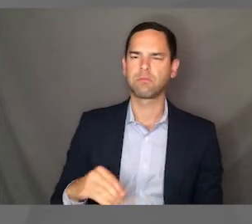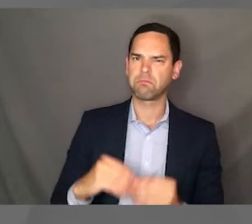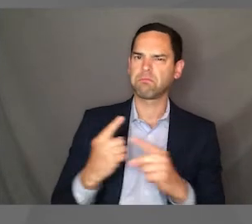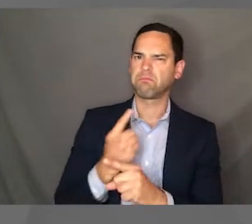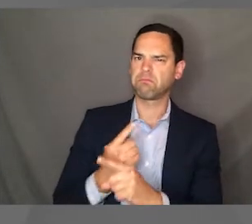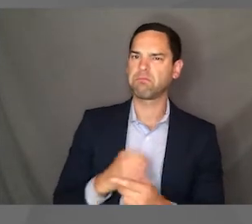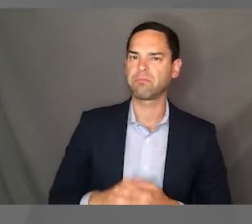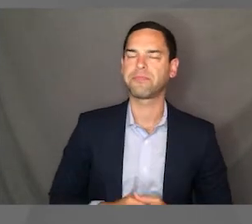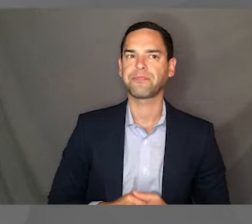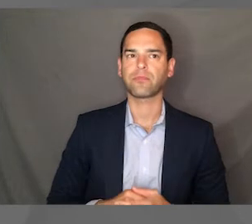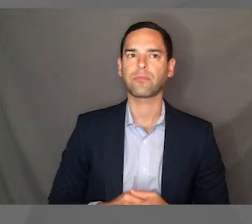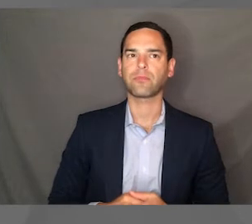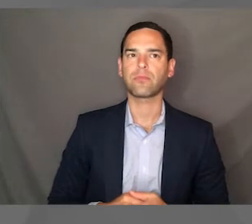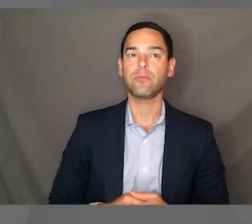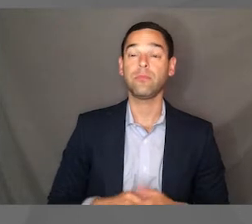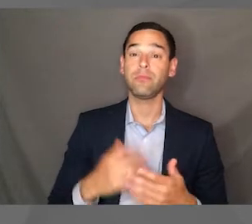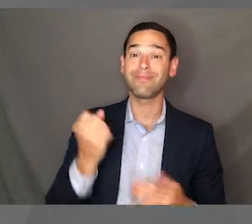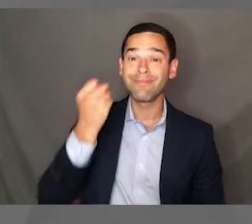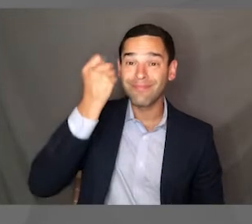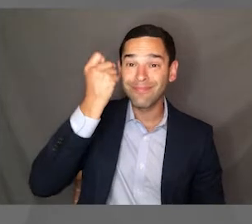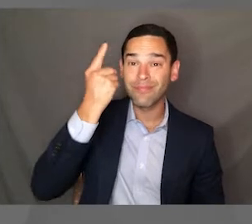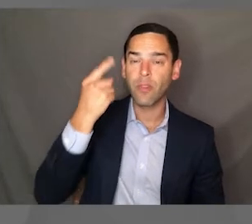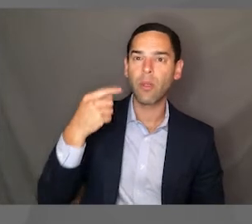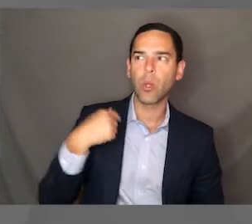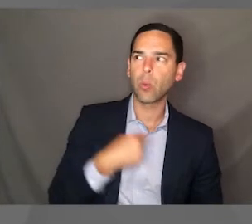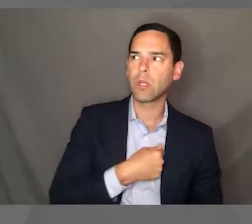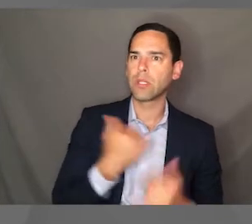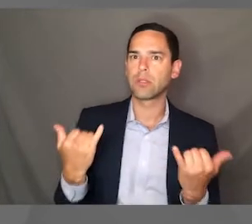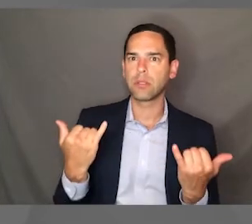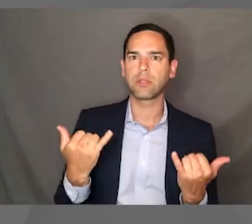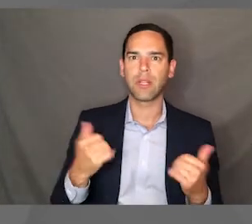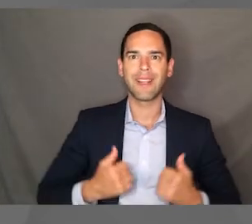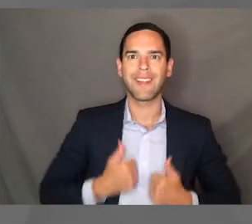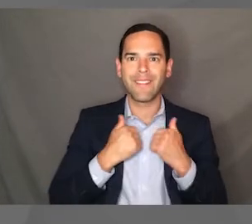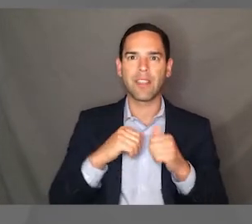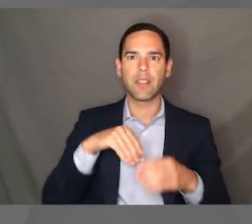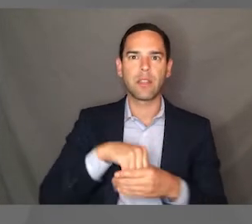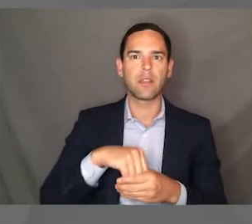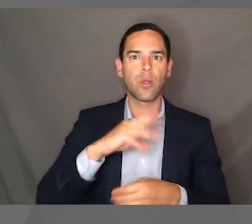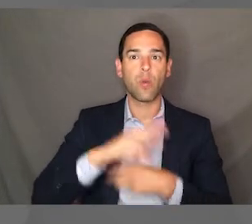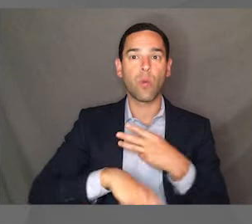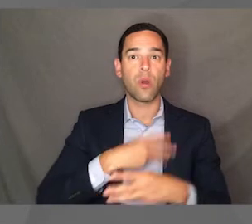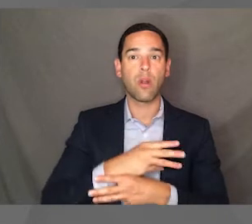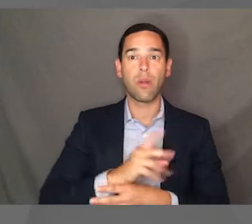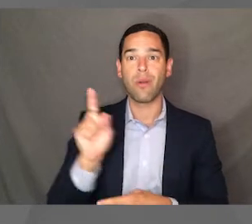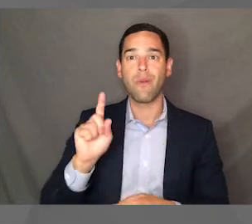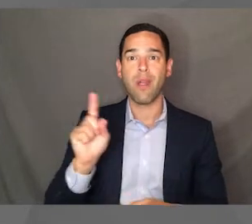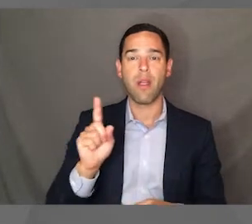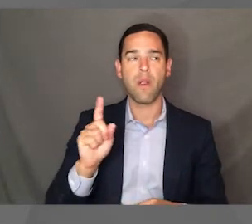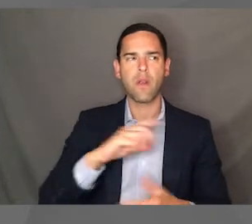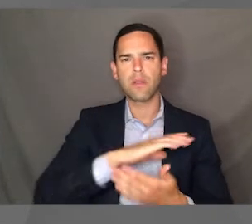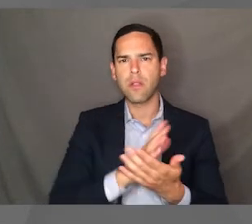need to understand that we live in a world that certain